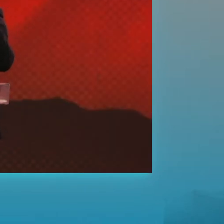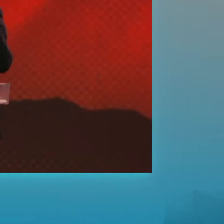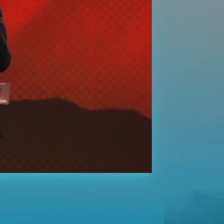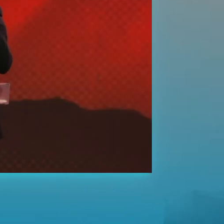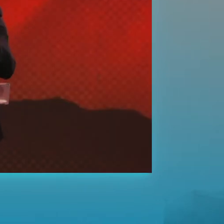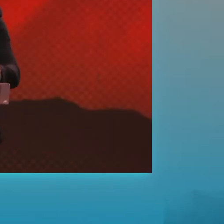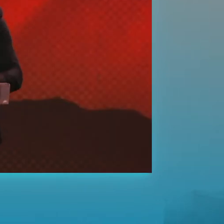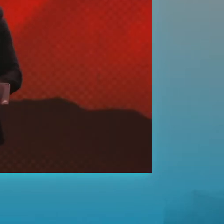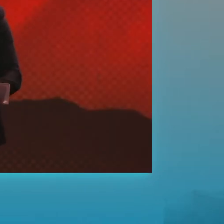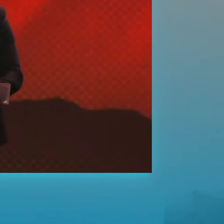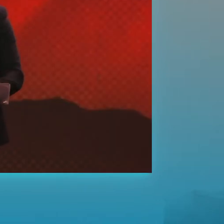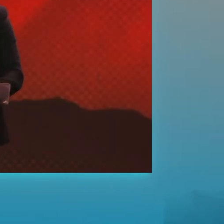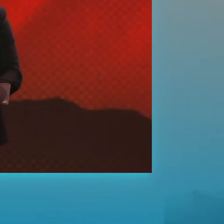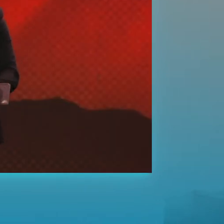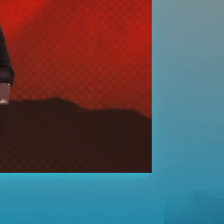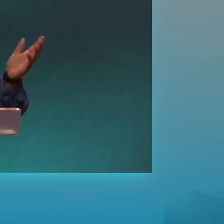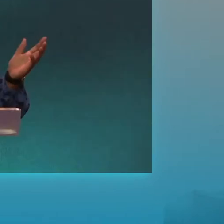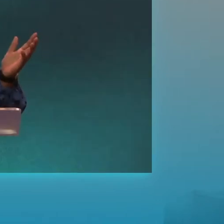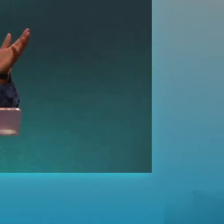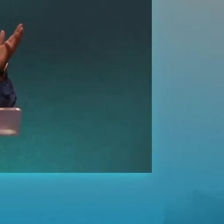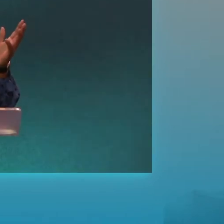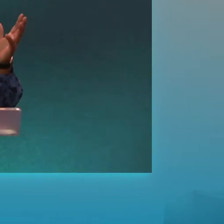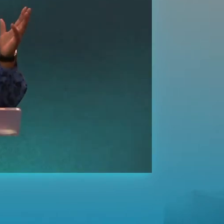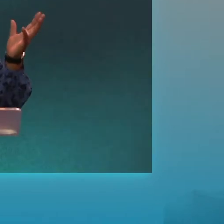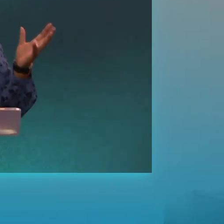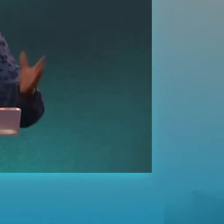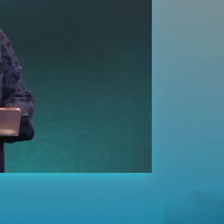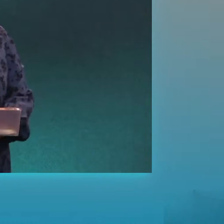Who is holding up the moon?